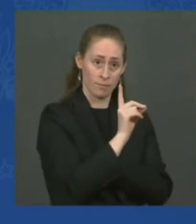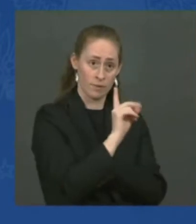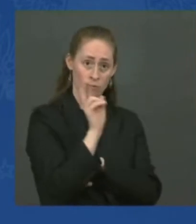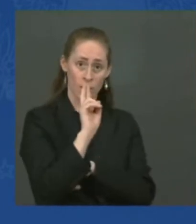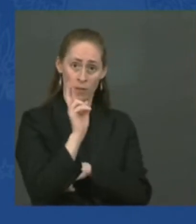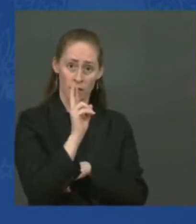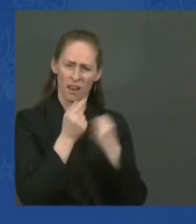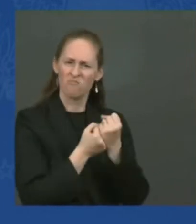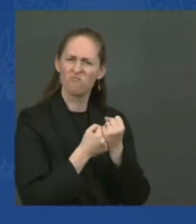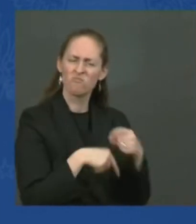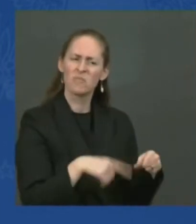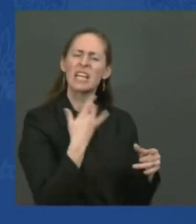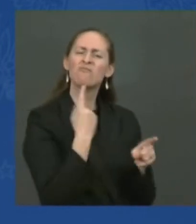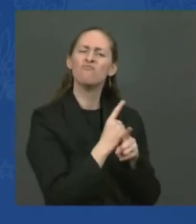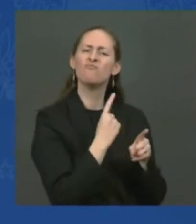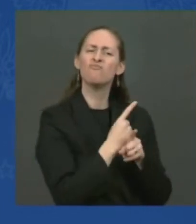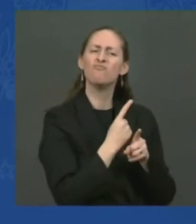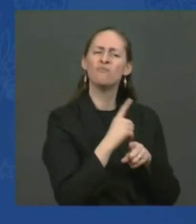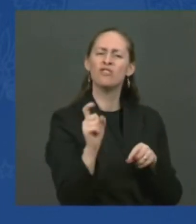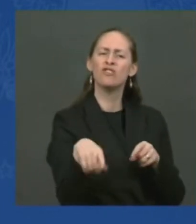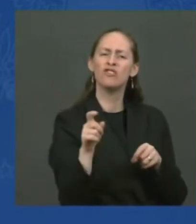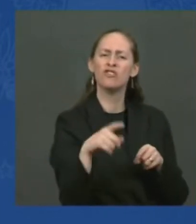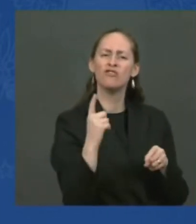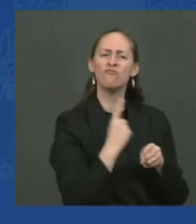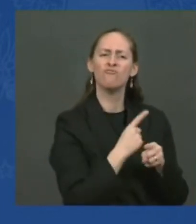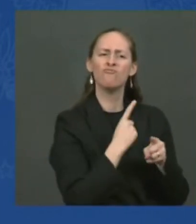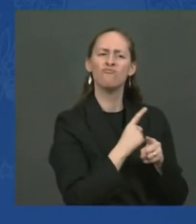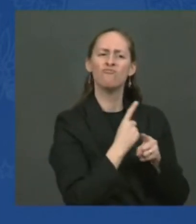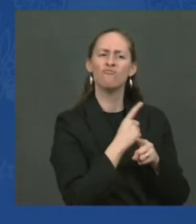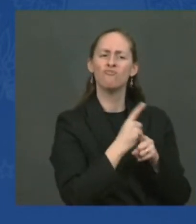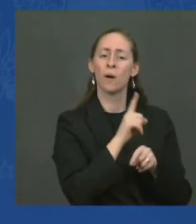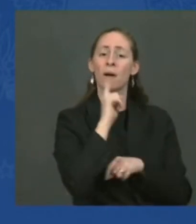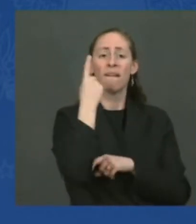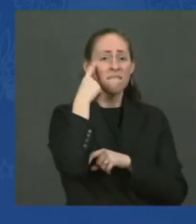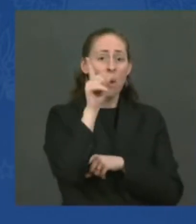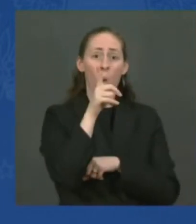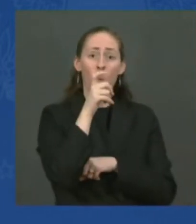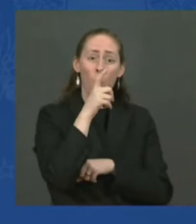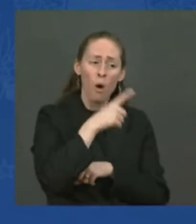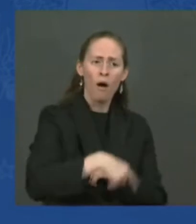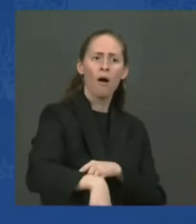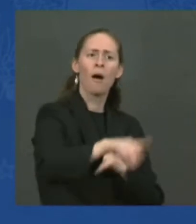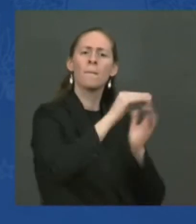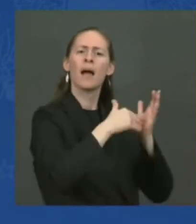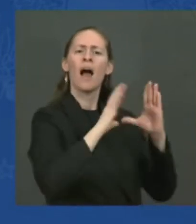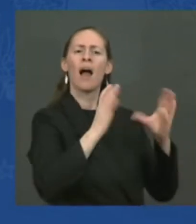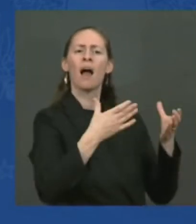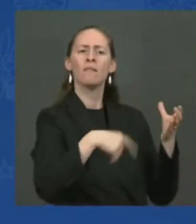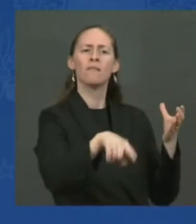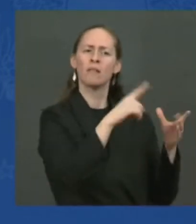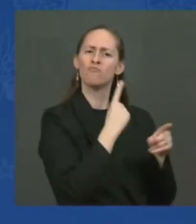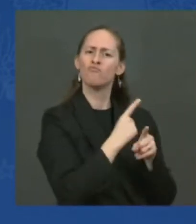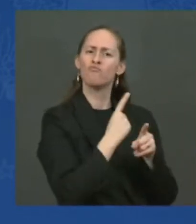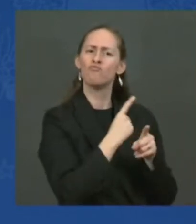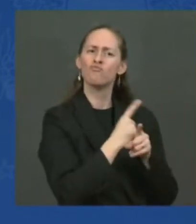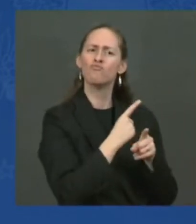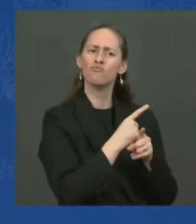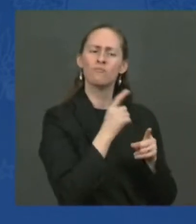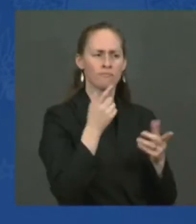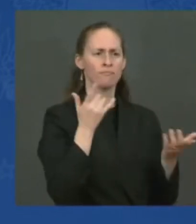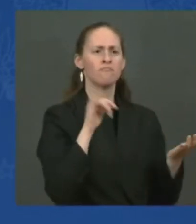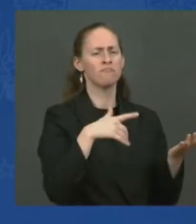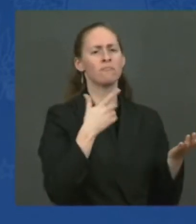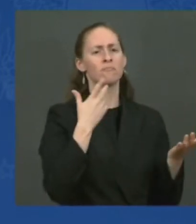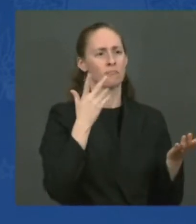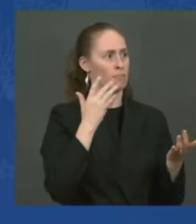But the approach from the center out should be the norm, not the exception. The increasing polarization of our